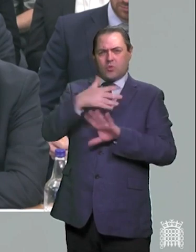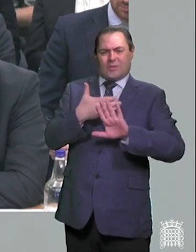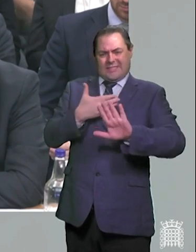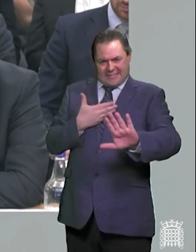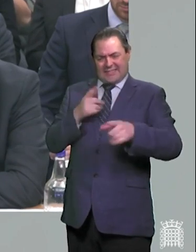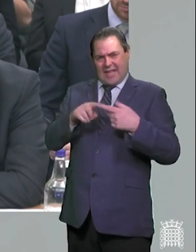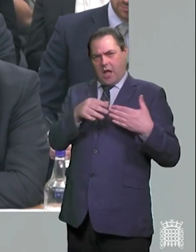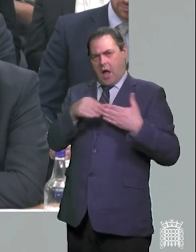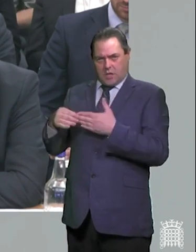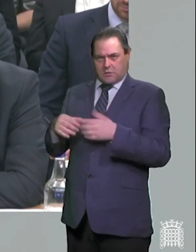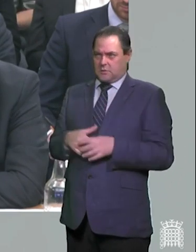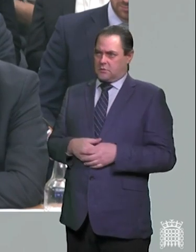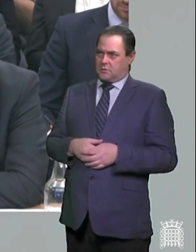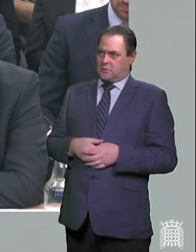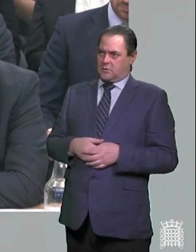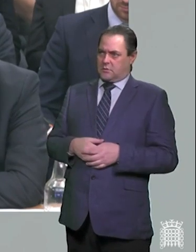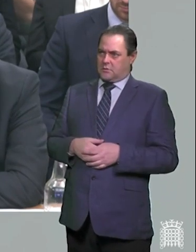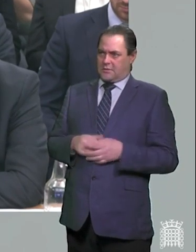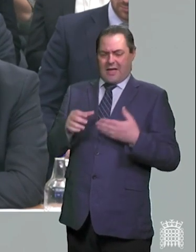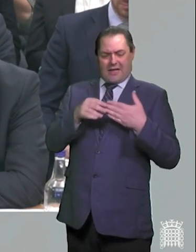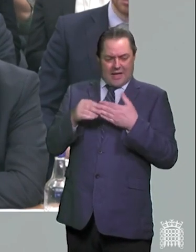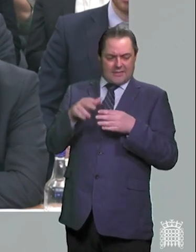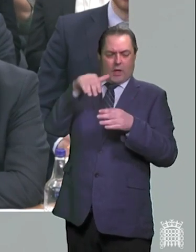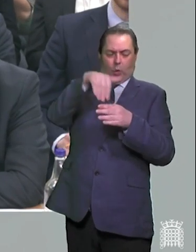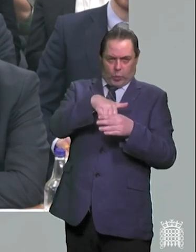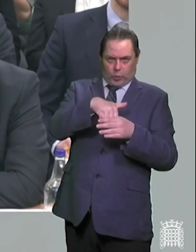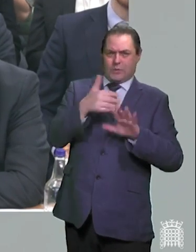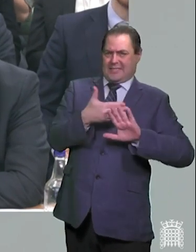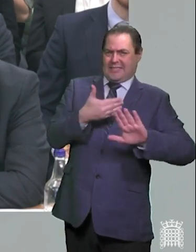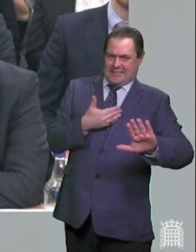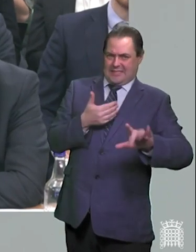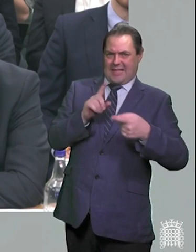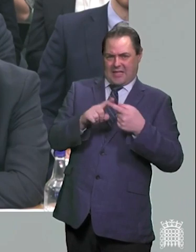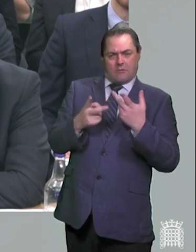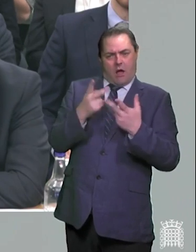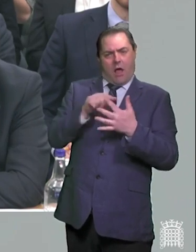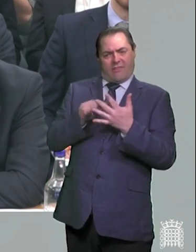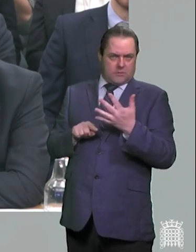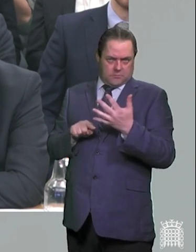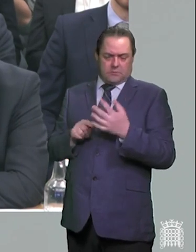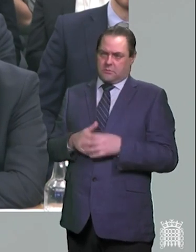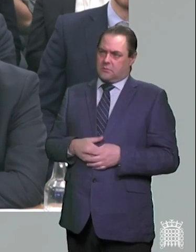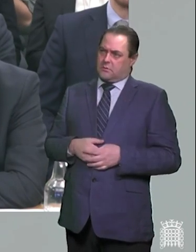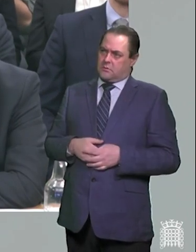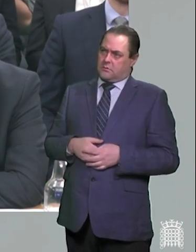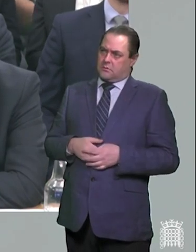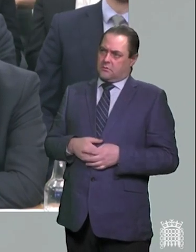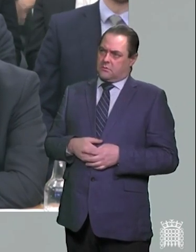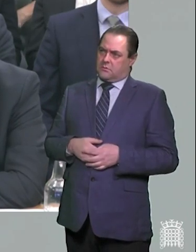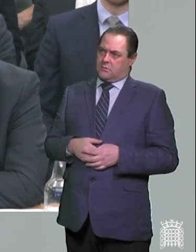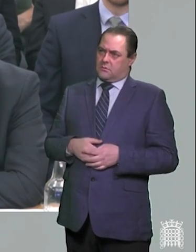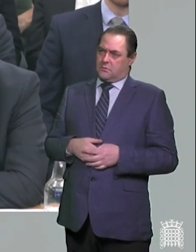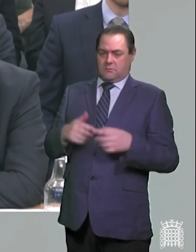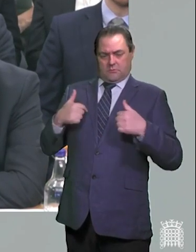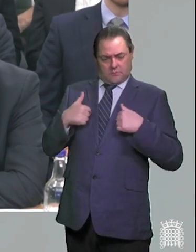guidance. The guidance comprises social distancing amongst other things. And what we